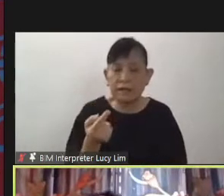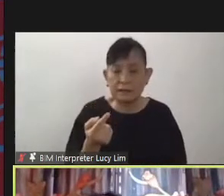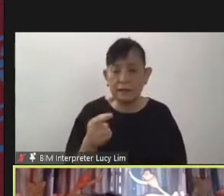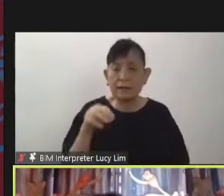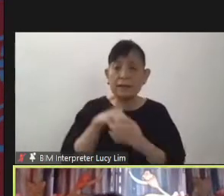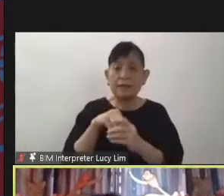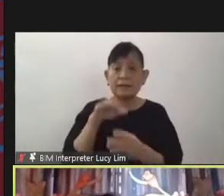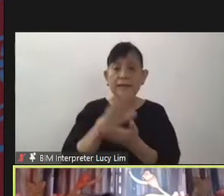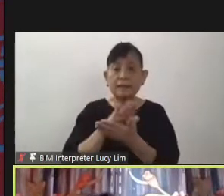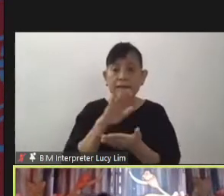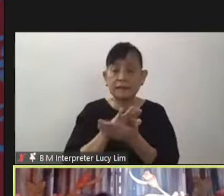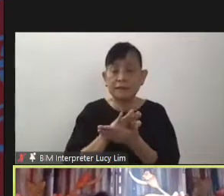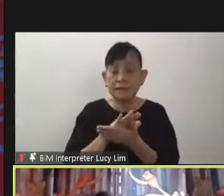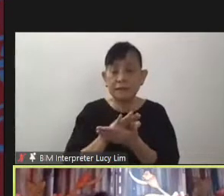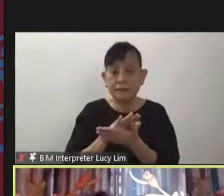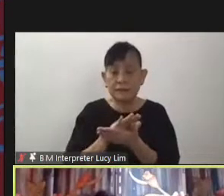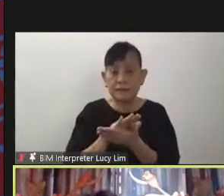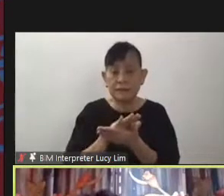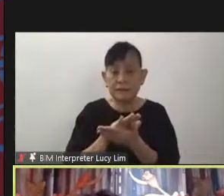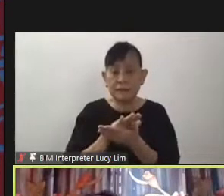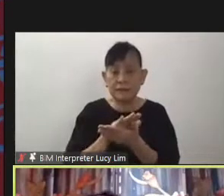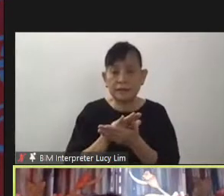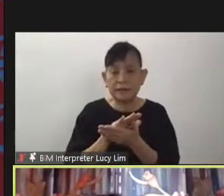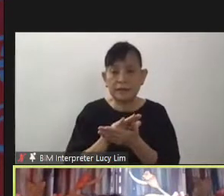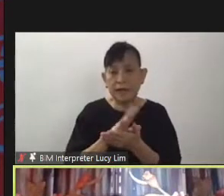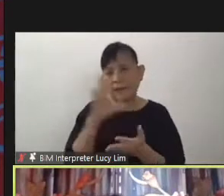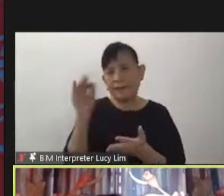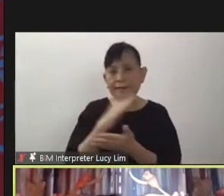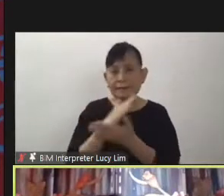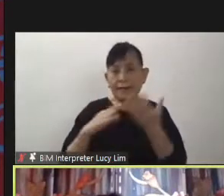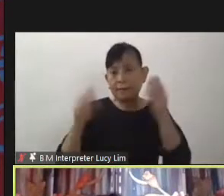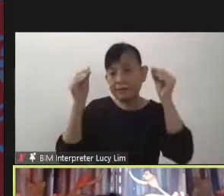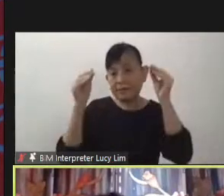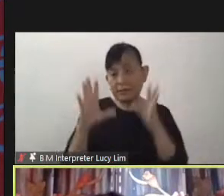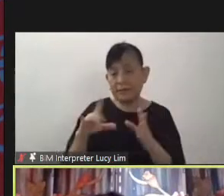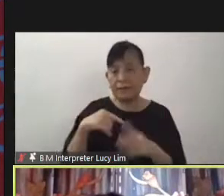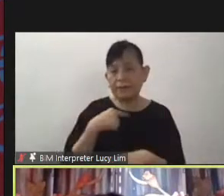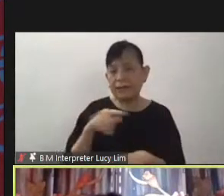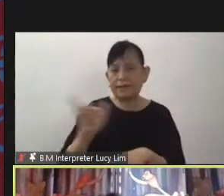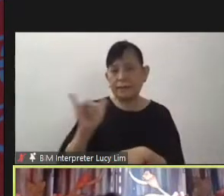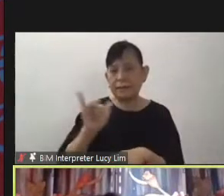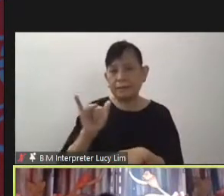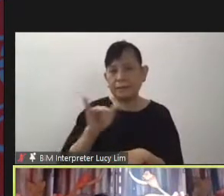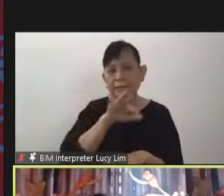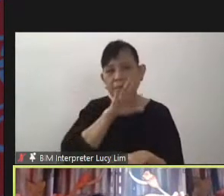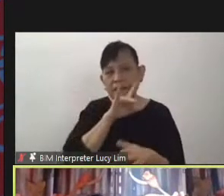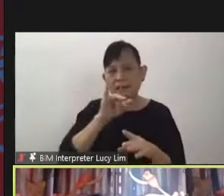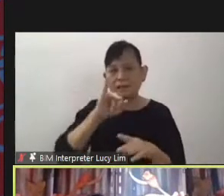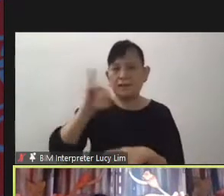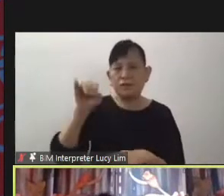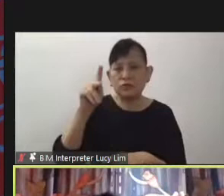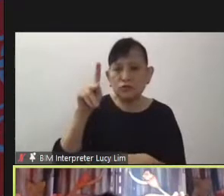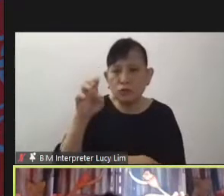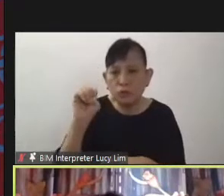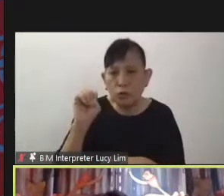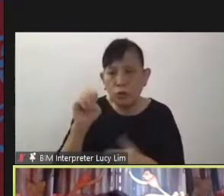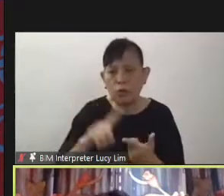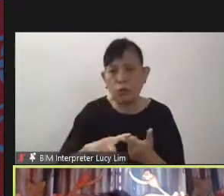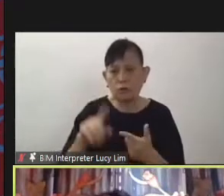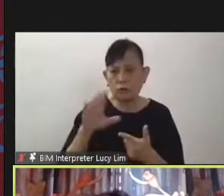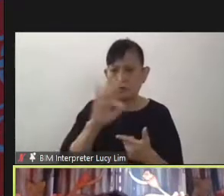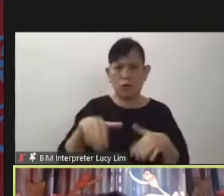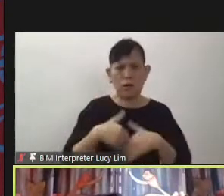schools, like teachers can freely make rape jokes, which means there has to be some kind of change of the